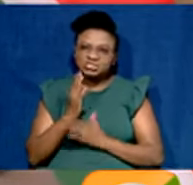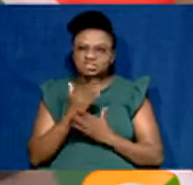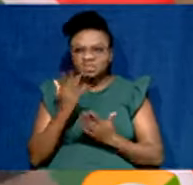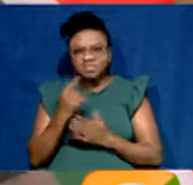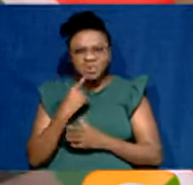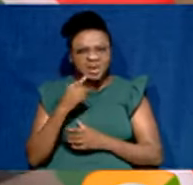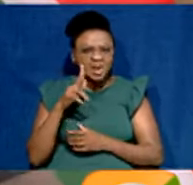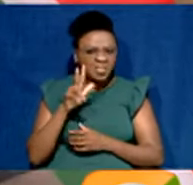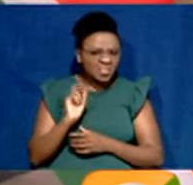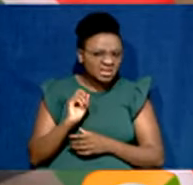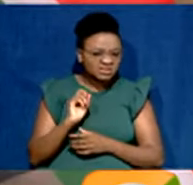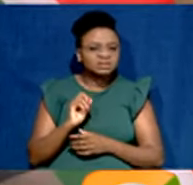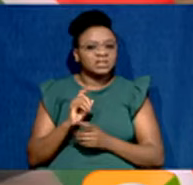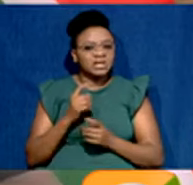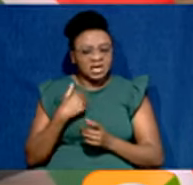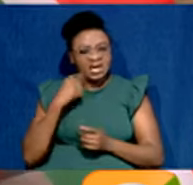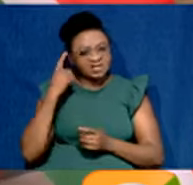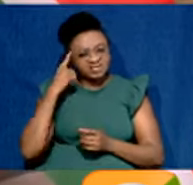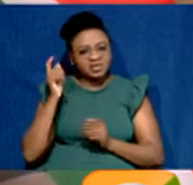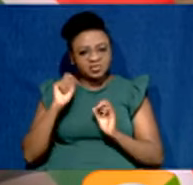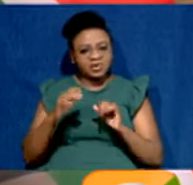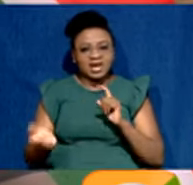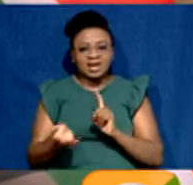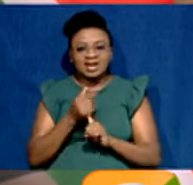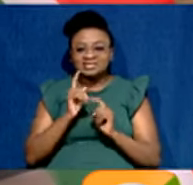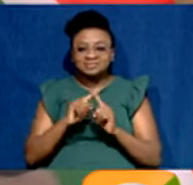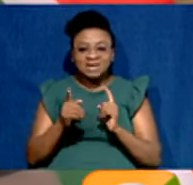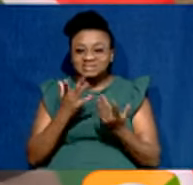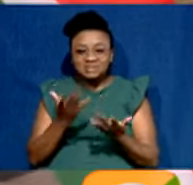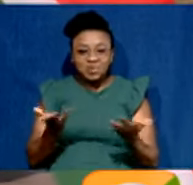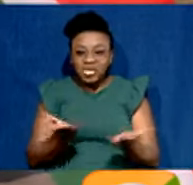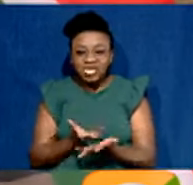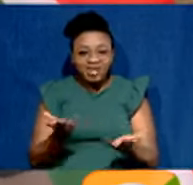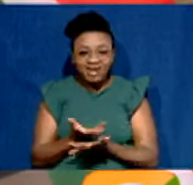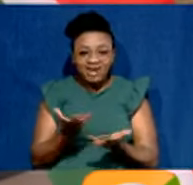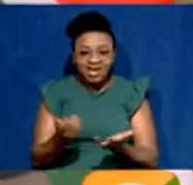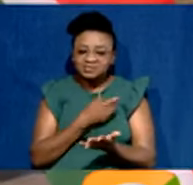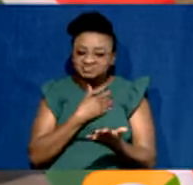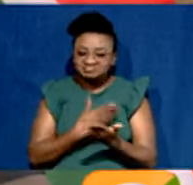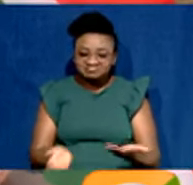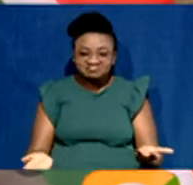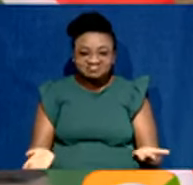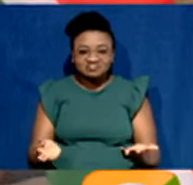we can't find it. You know, the dollars are not there because the